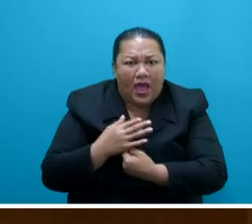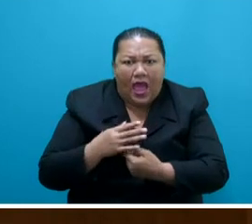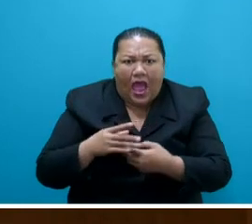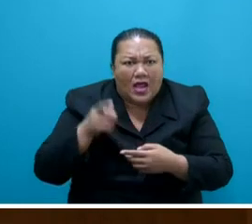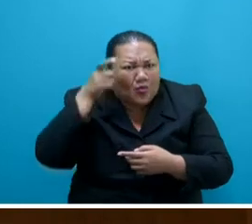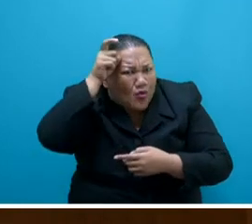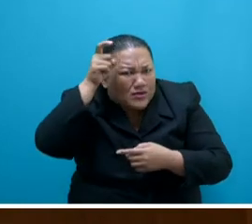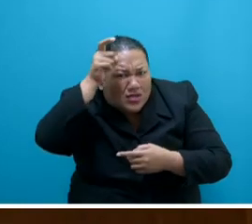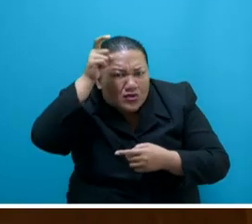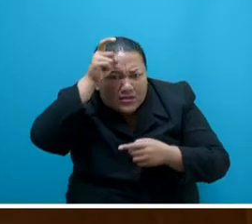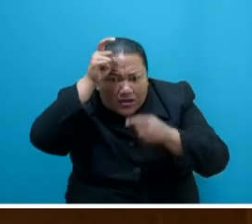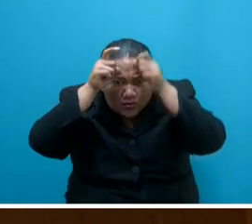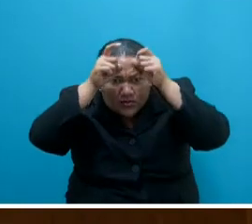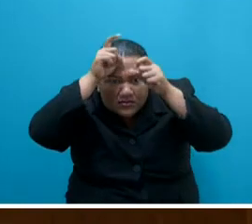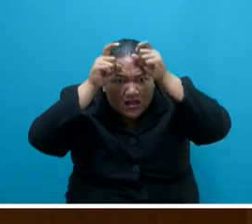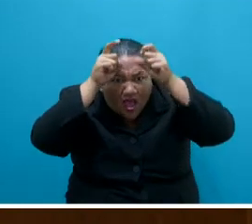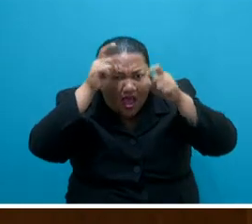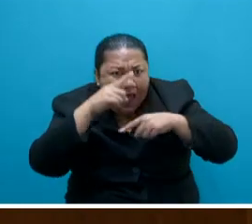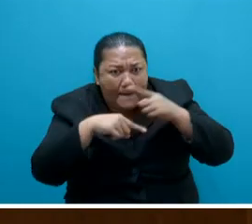Speaker, speaks for itself.